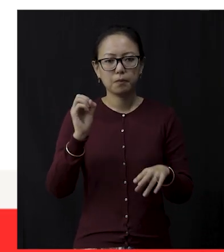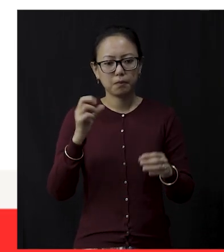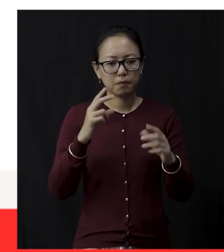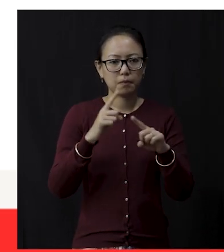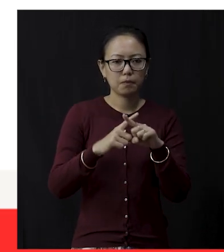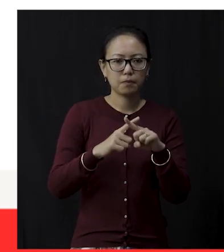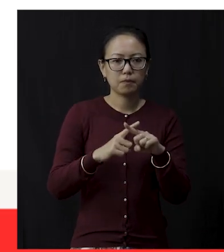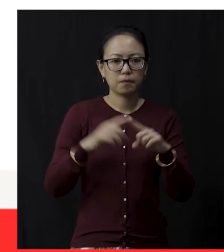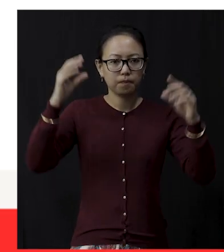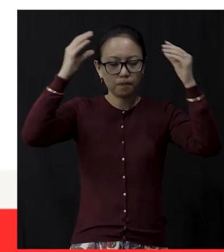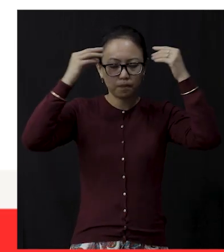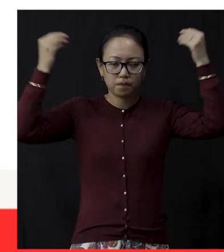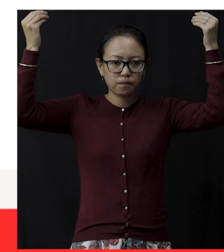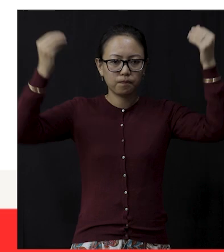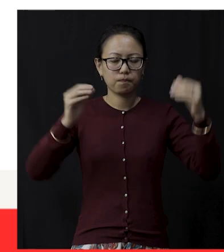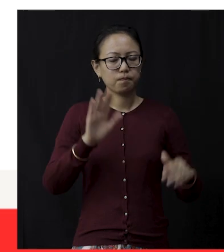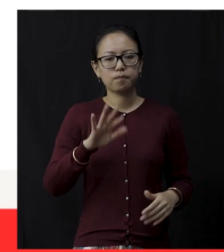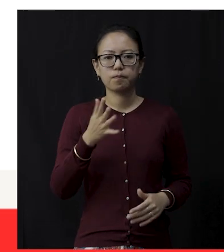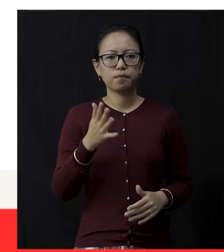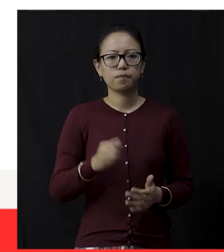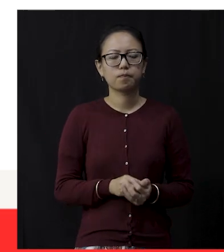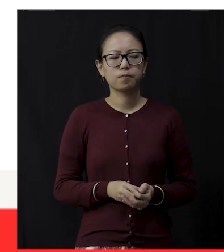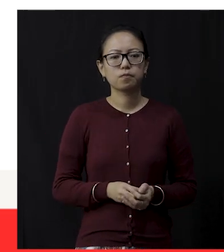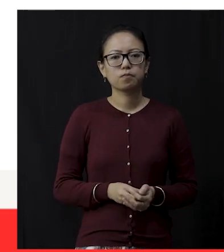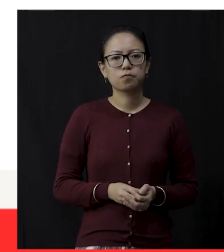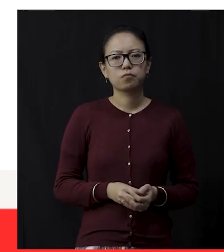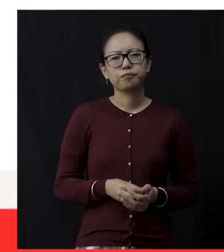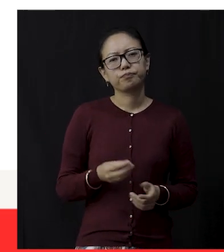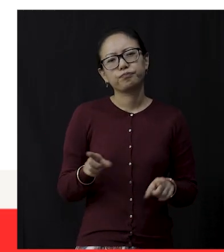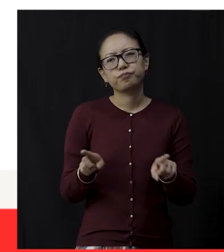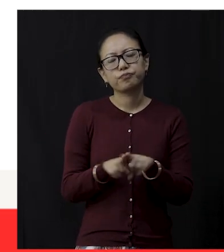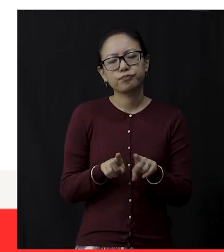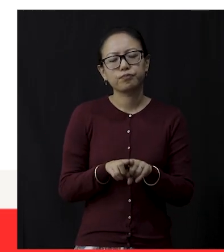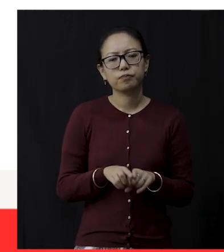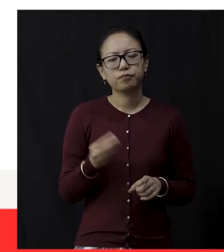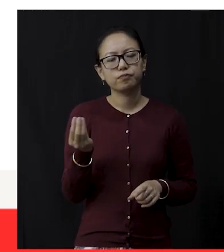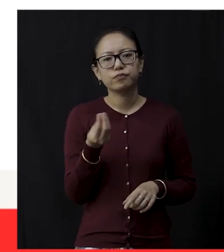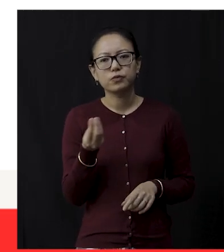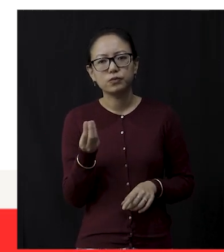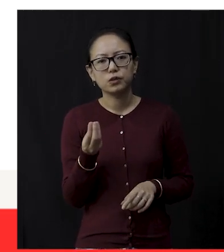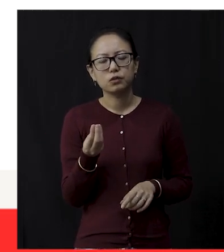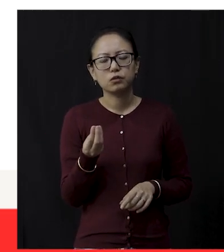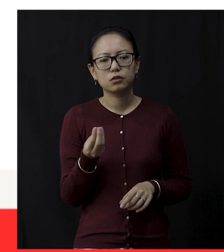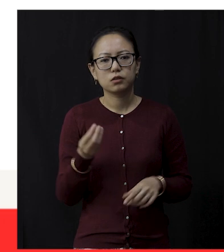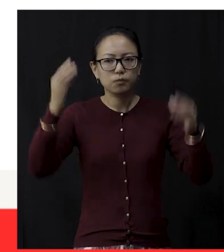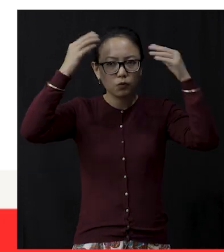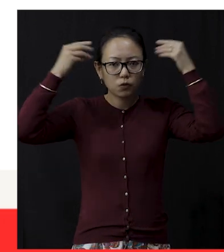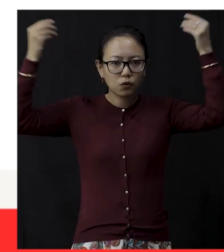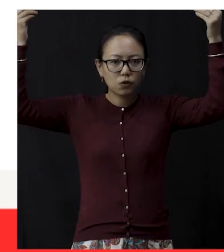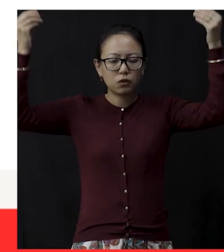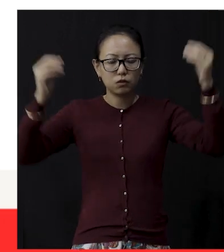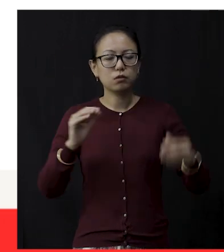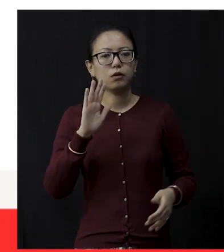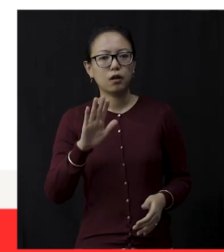some animals, they have horns, like deer and many other animals, okay? And